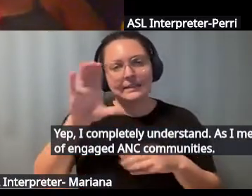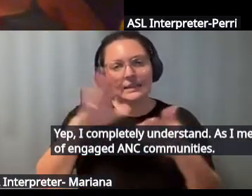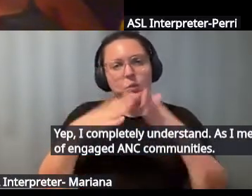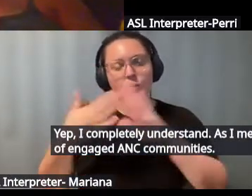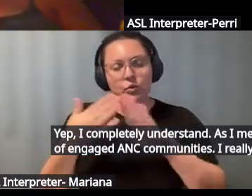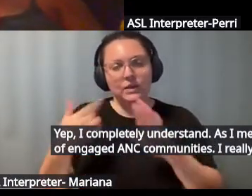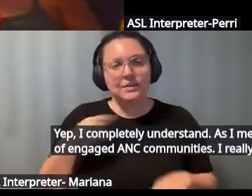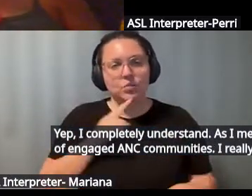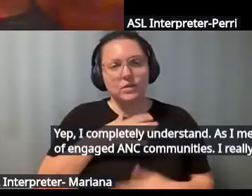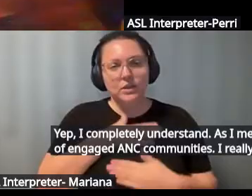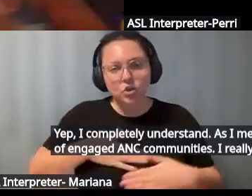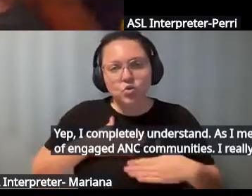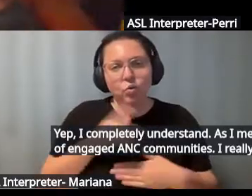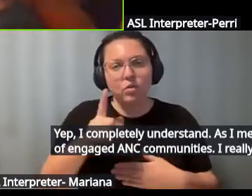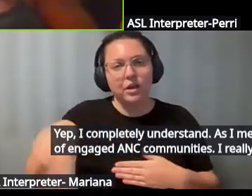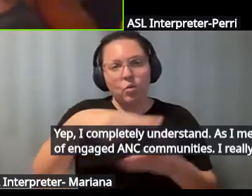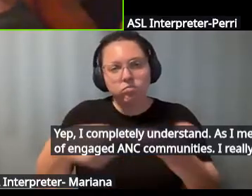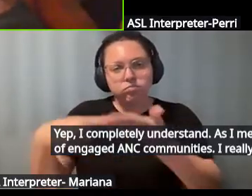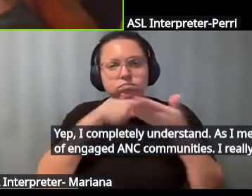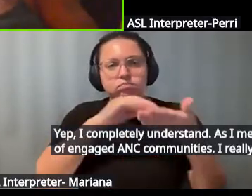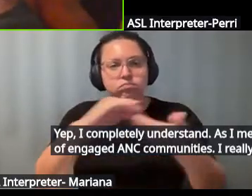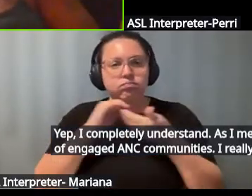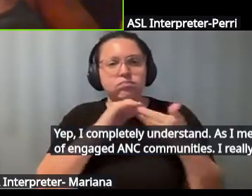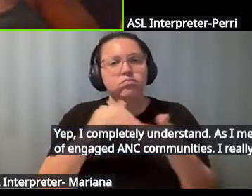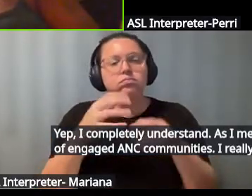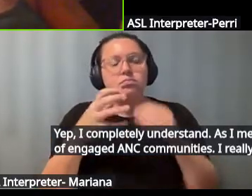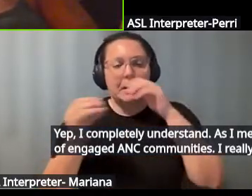enjoy how engaged you all are, and